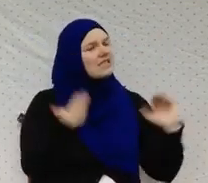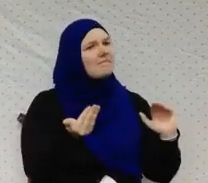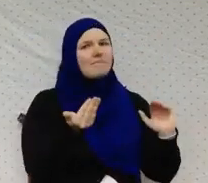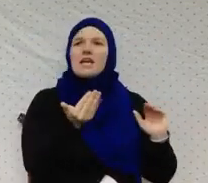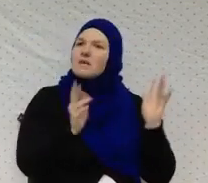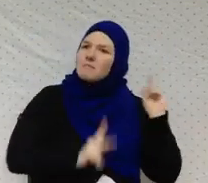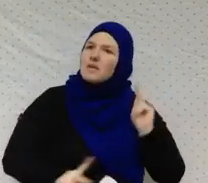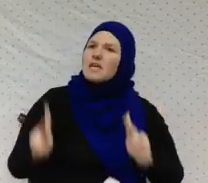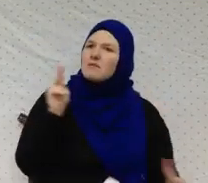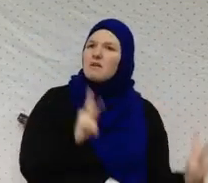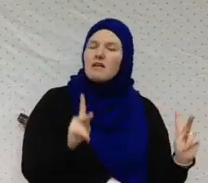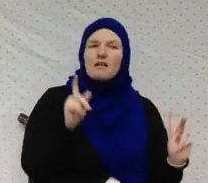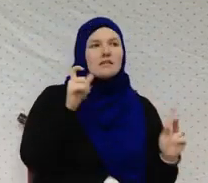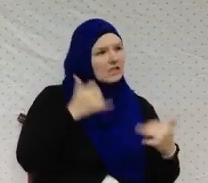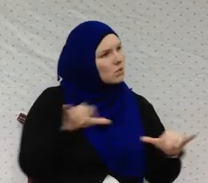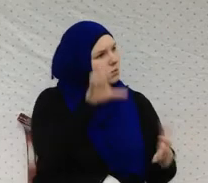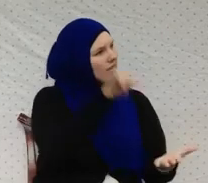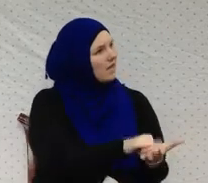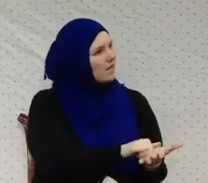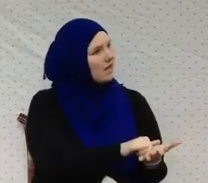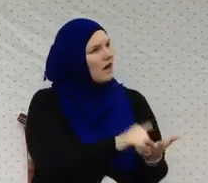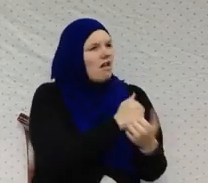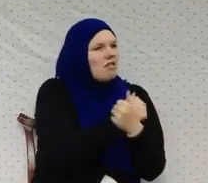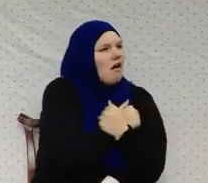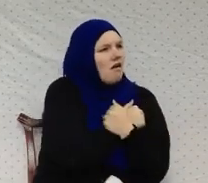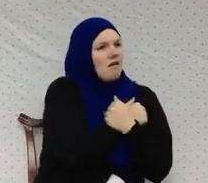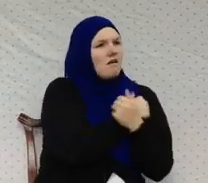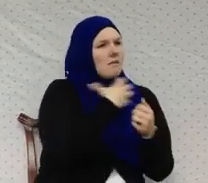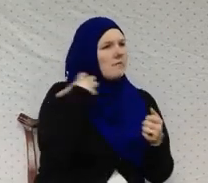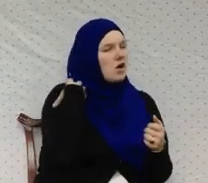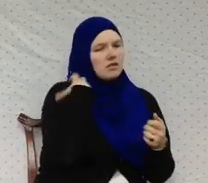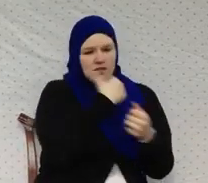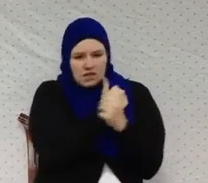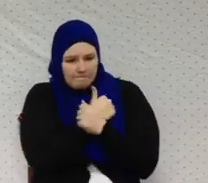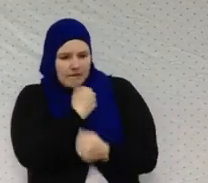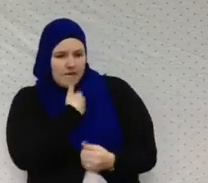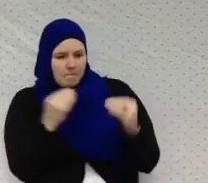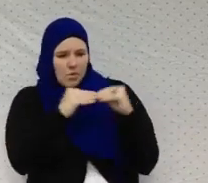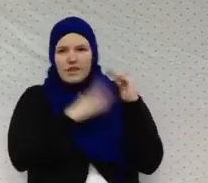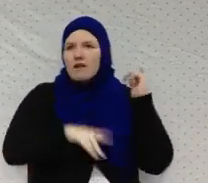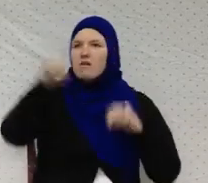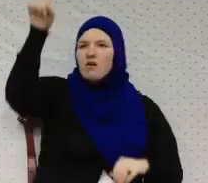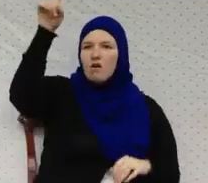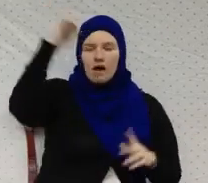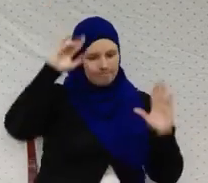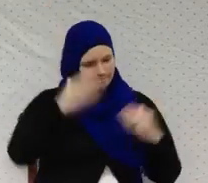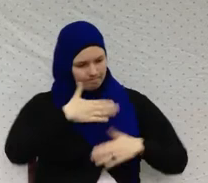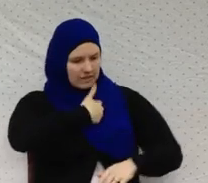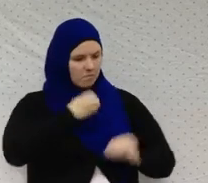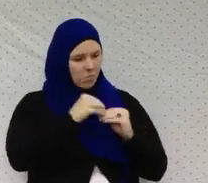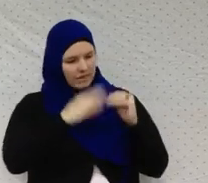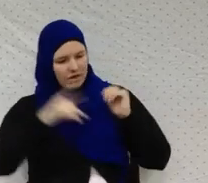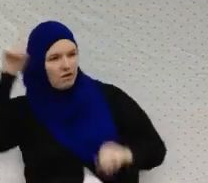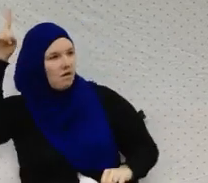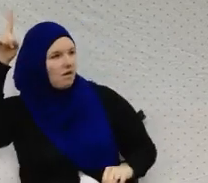find that we still need to rehammer this issue, the issue of self-worship. The Quran